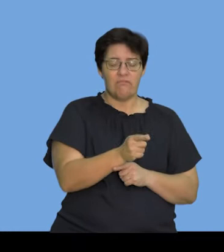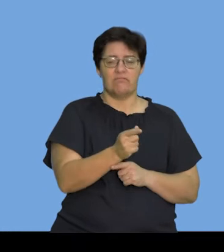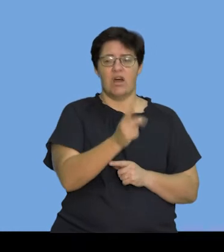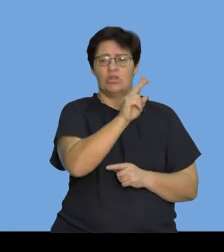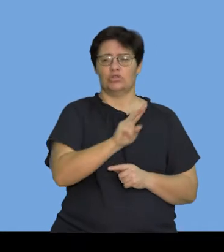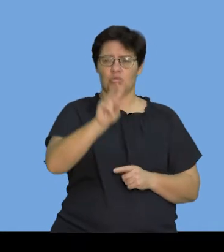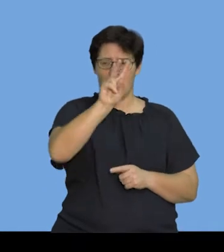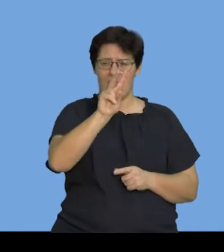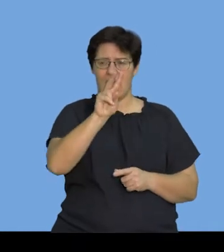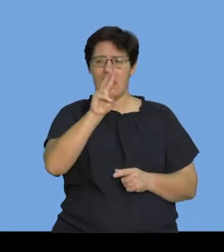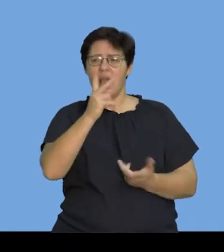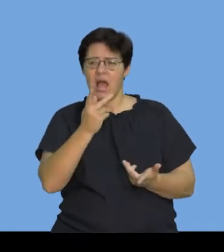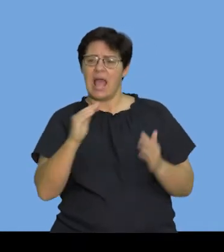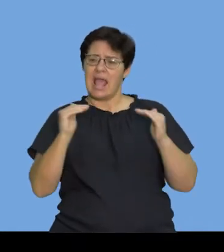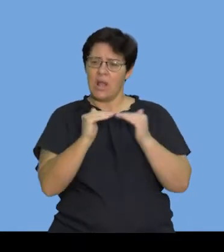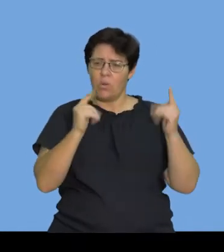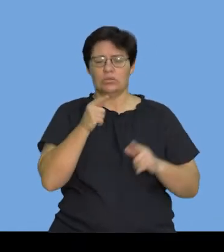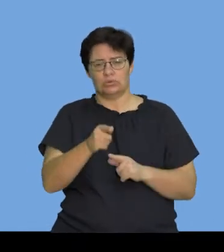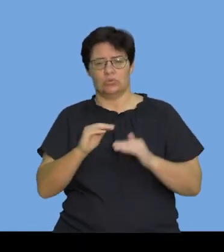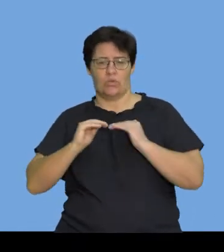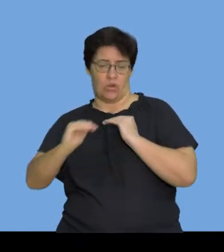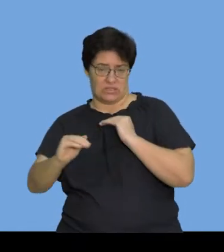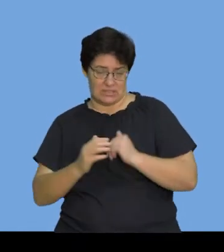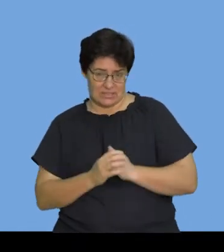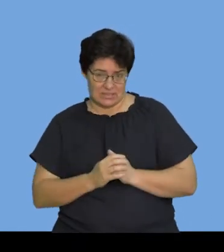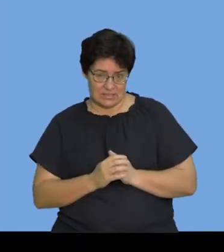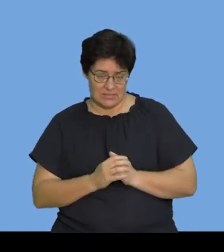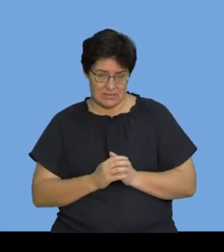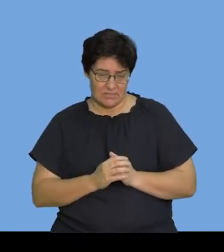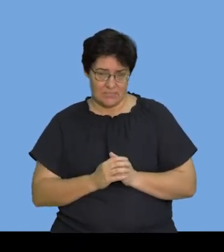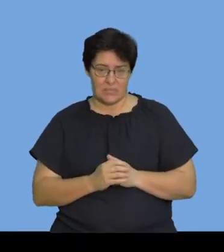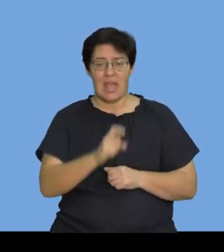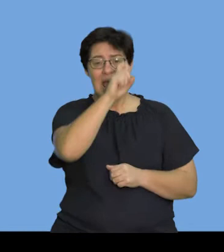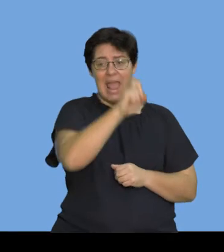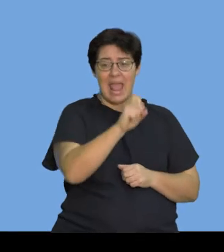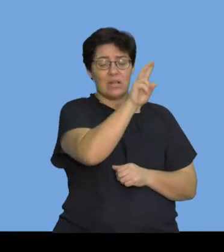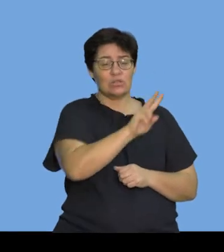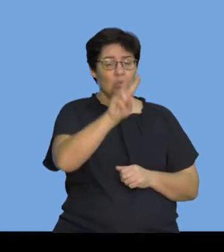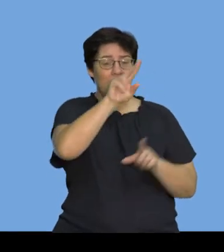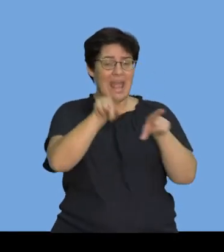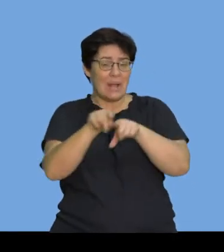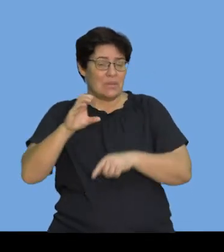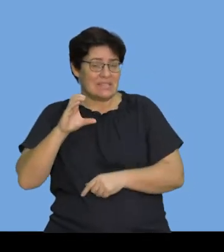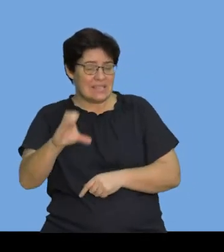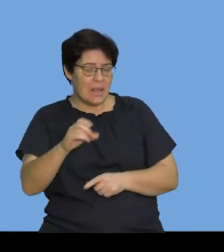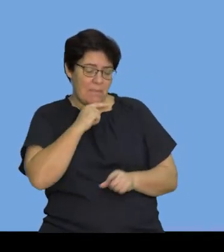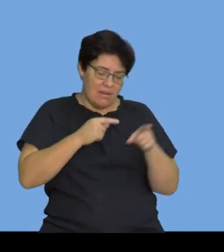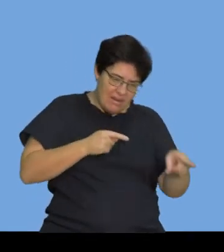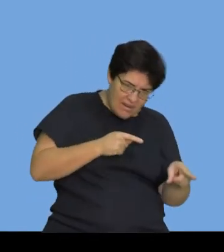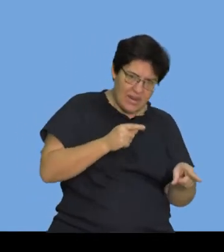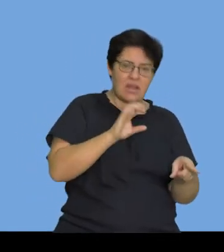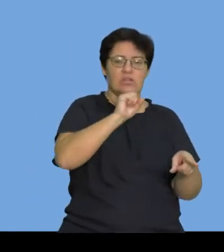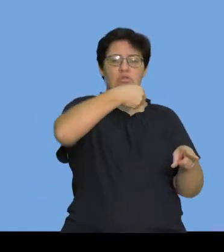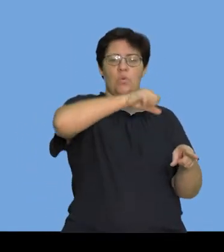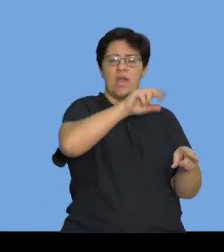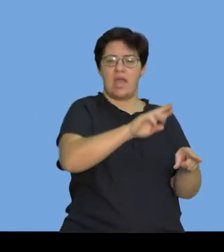I mean? What I just spoke about. In the form of x squared equal to c. This is a square and this